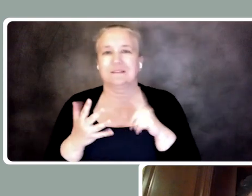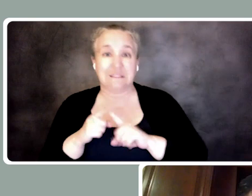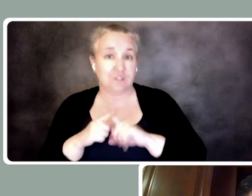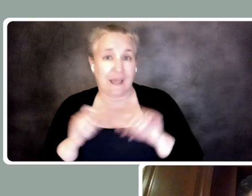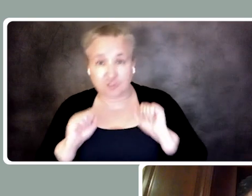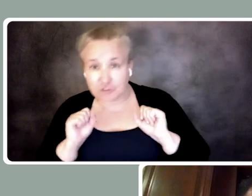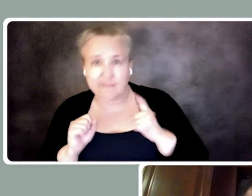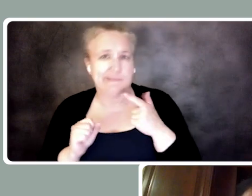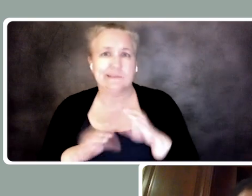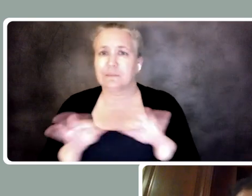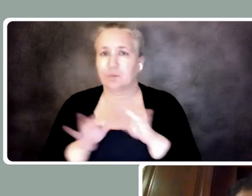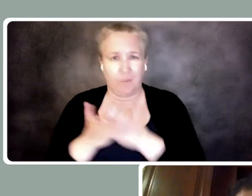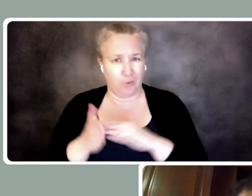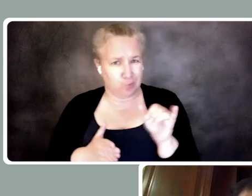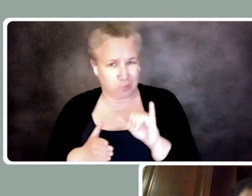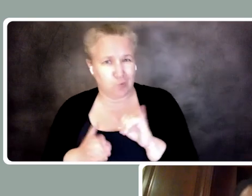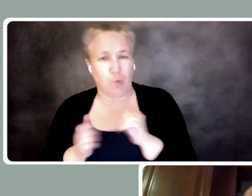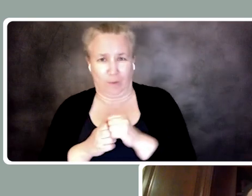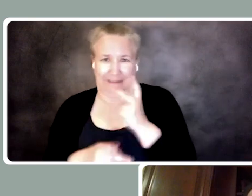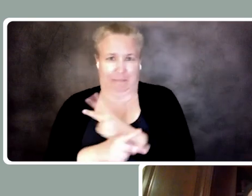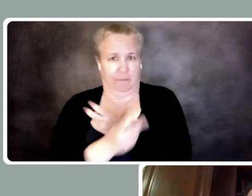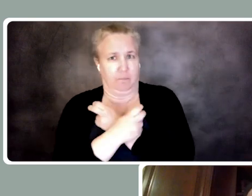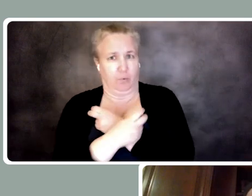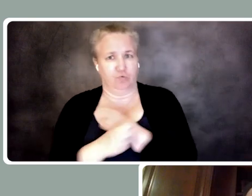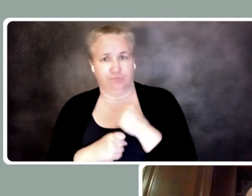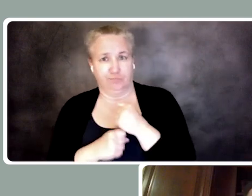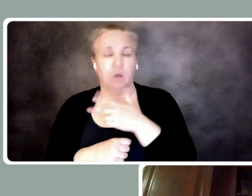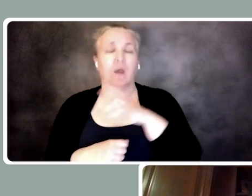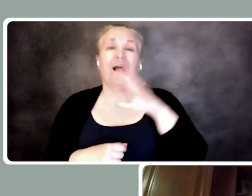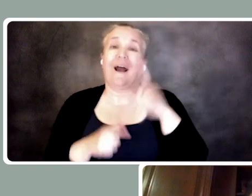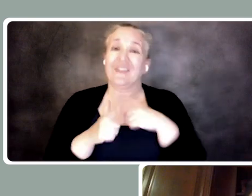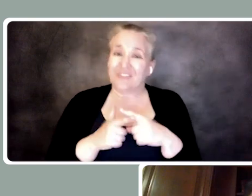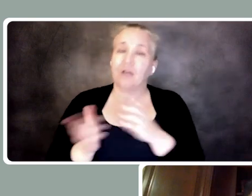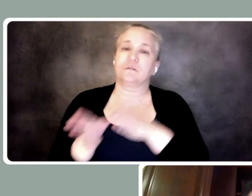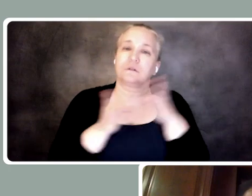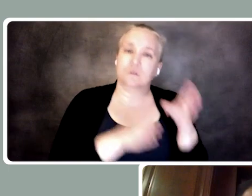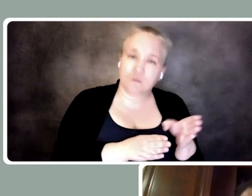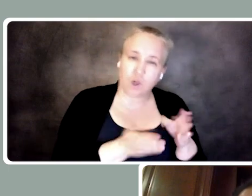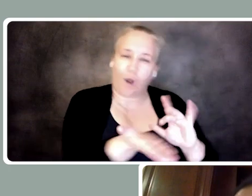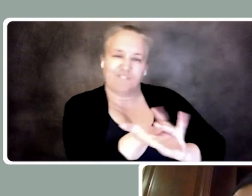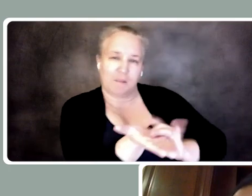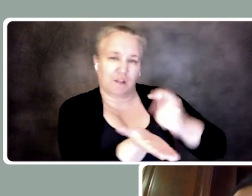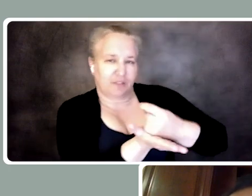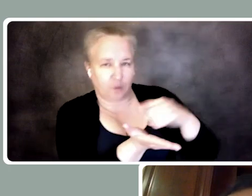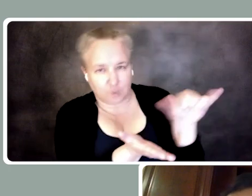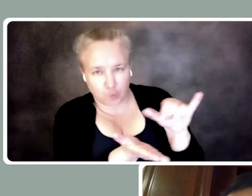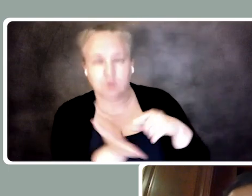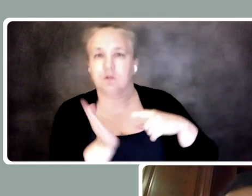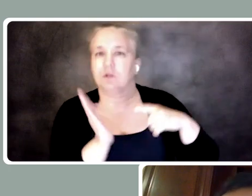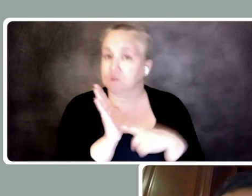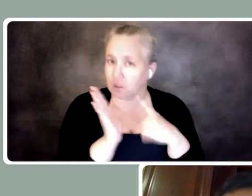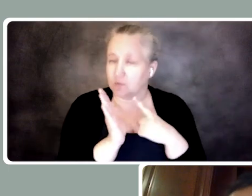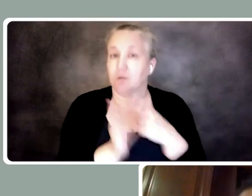another important part about maintaining bone density. And then we get into pharmacological therapy. Sometimes we'll send our patients